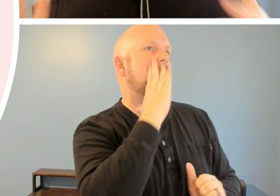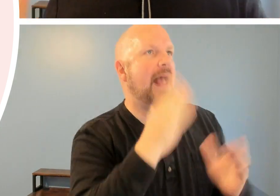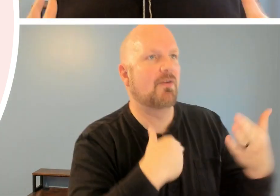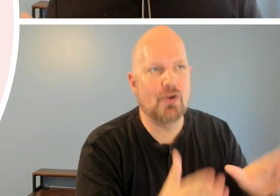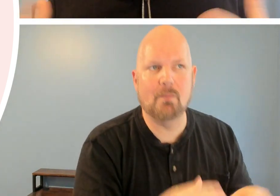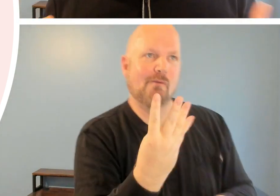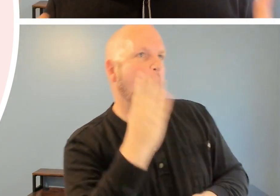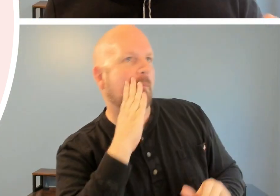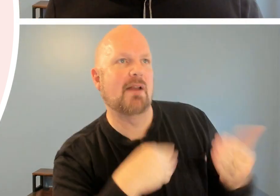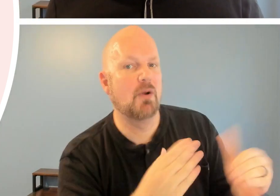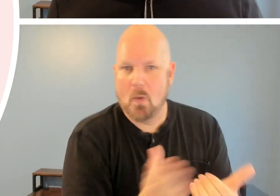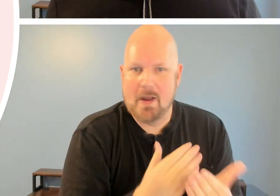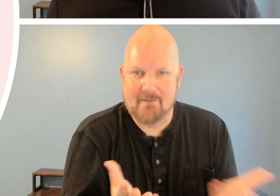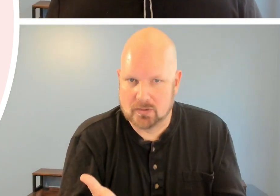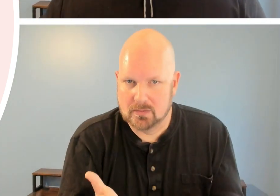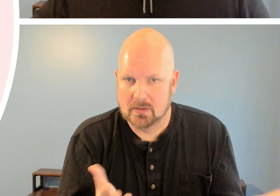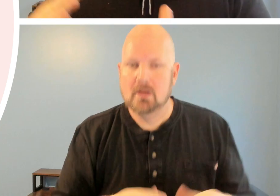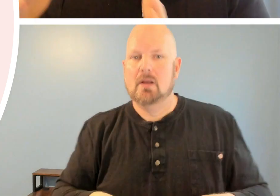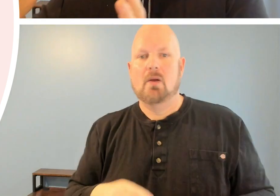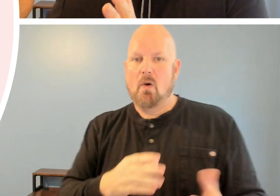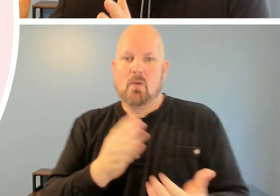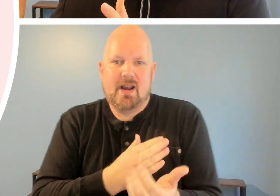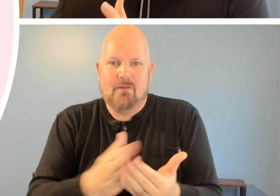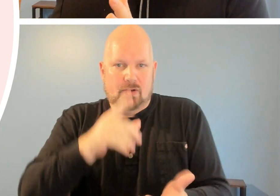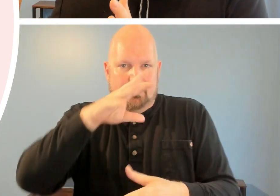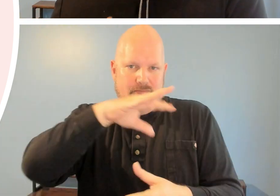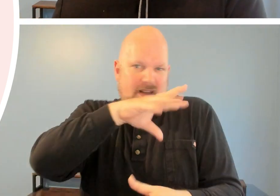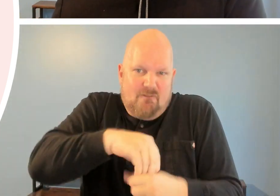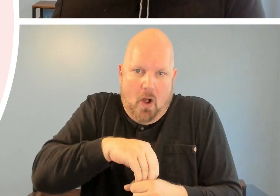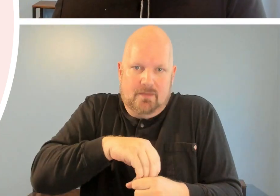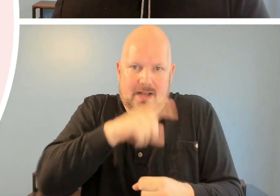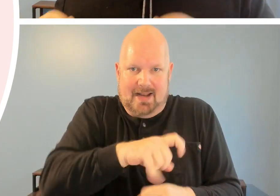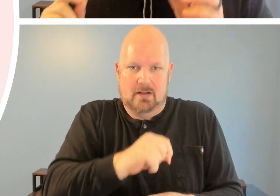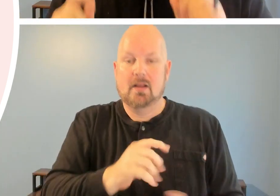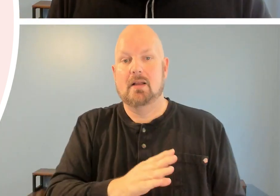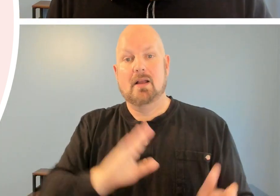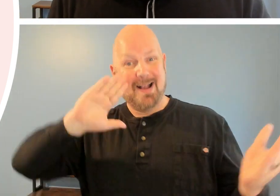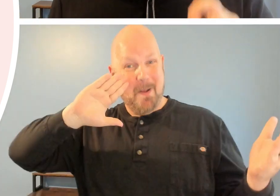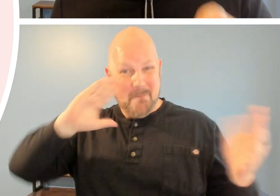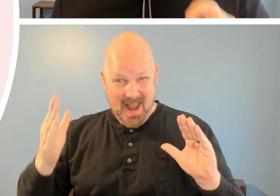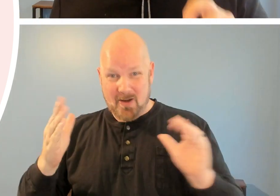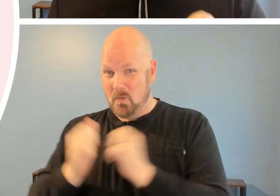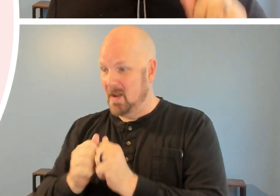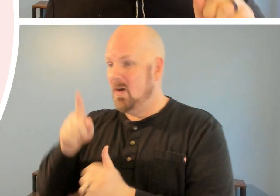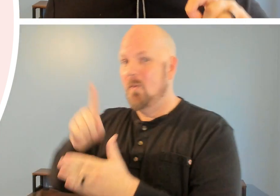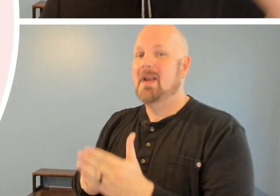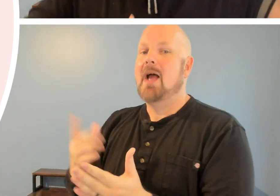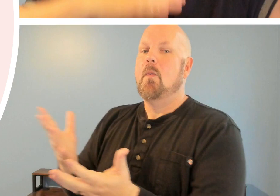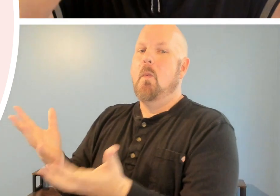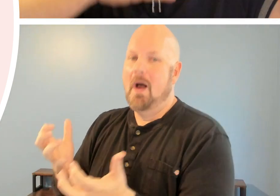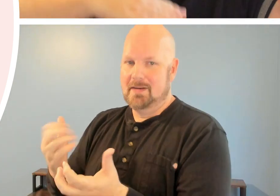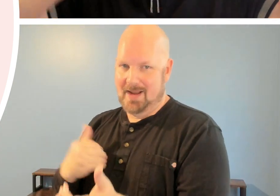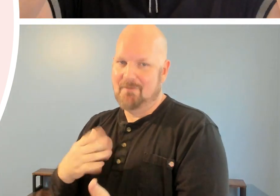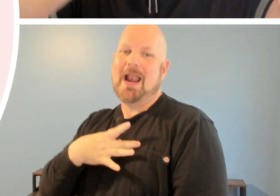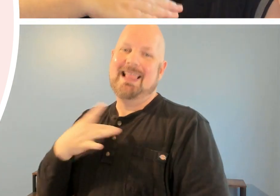whatever amenities that you really want with it versus those things you would like to have. Because that's going to help you set the tone for